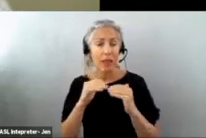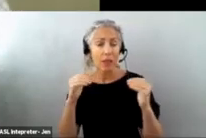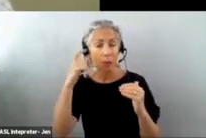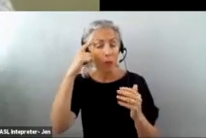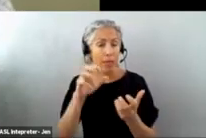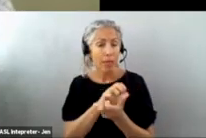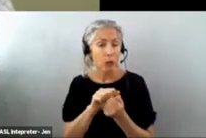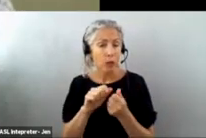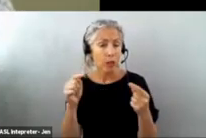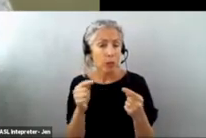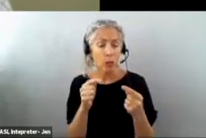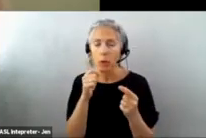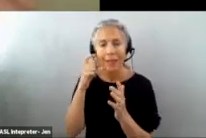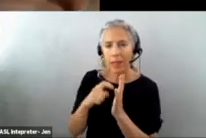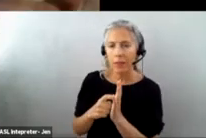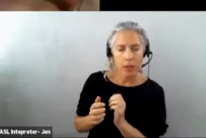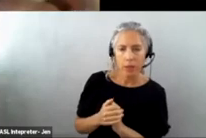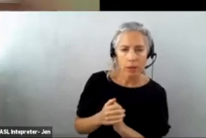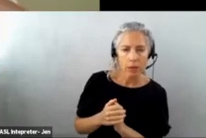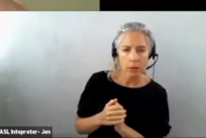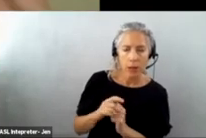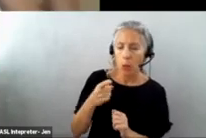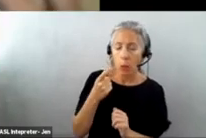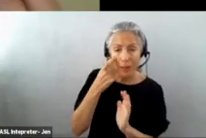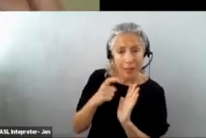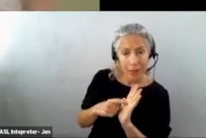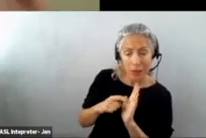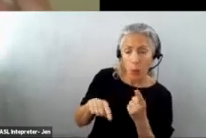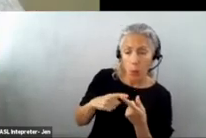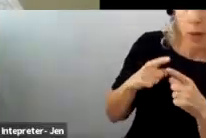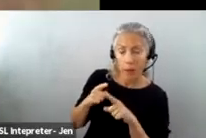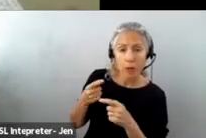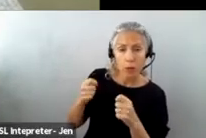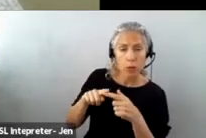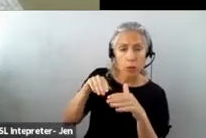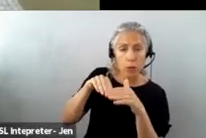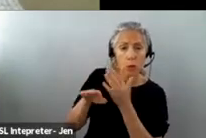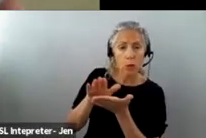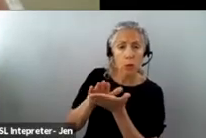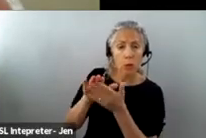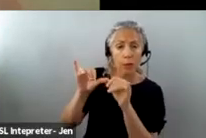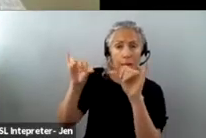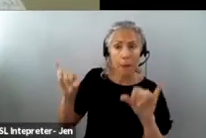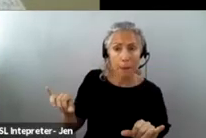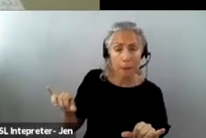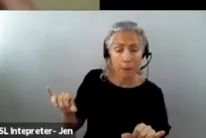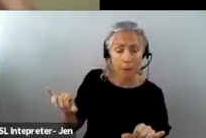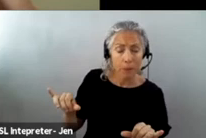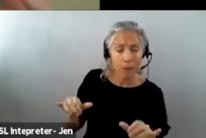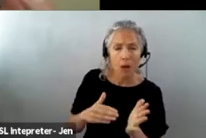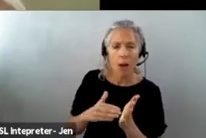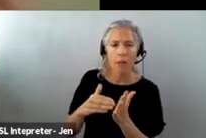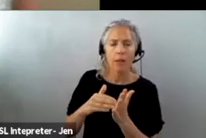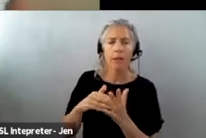injury weren't really identified. And they were only identified when they attempted to enter the school system. And oftentimes it